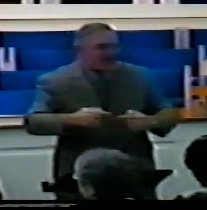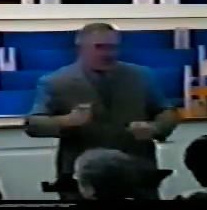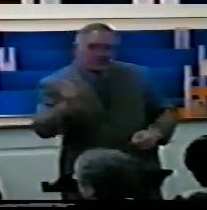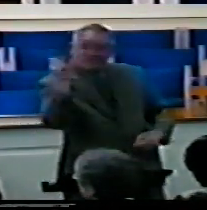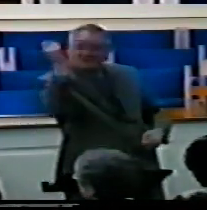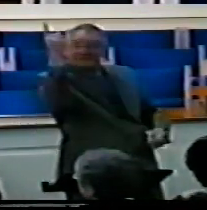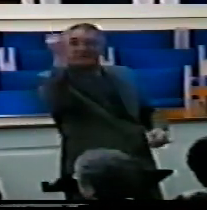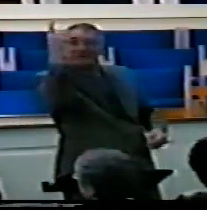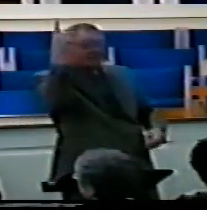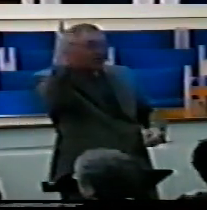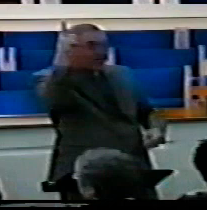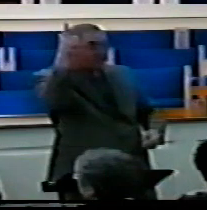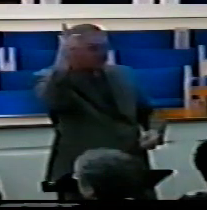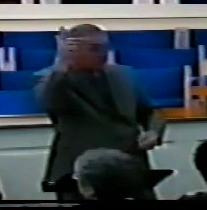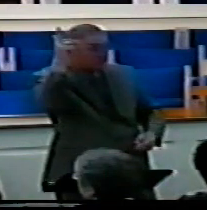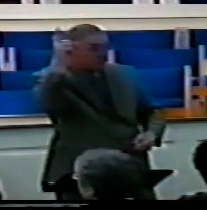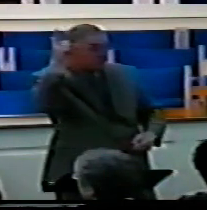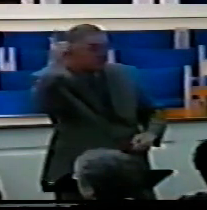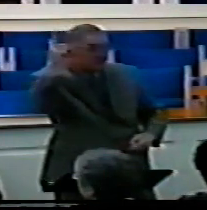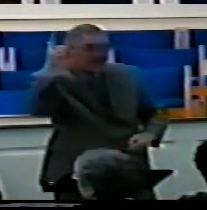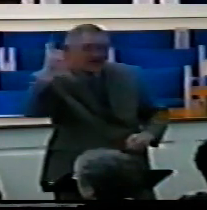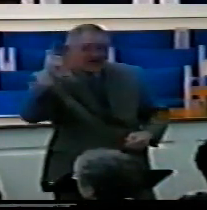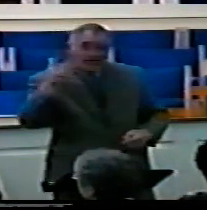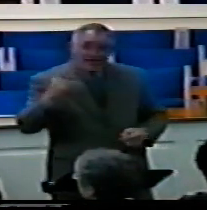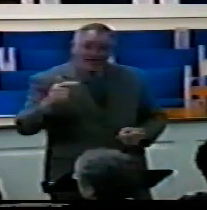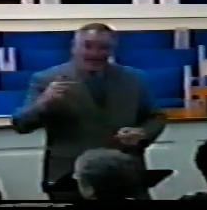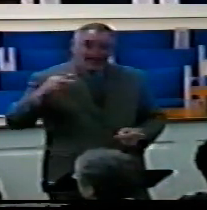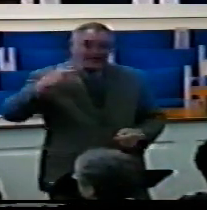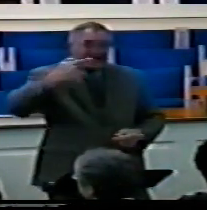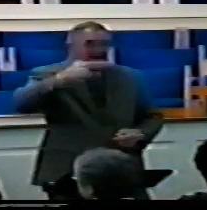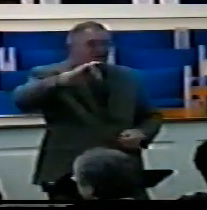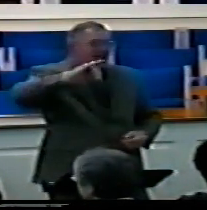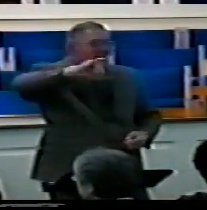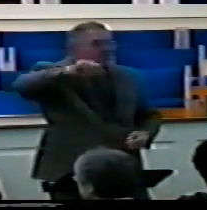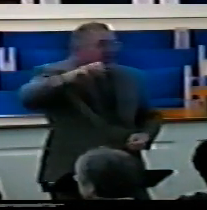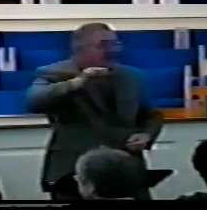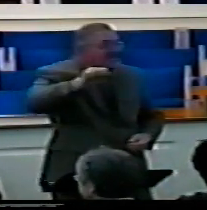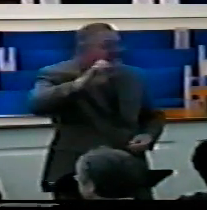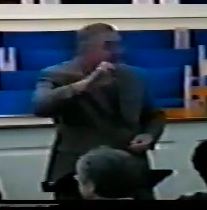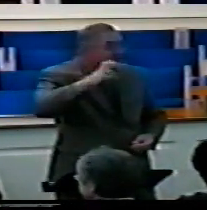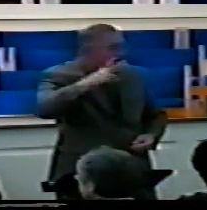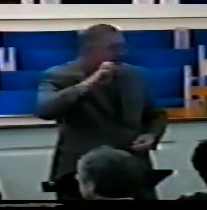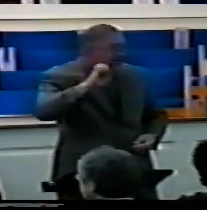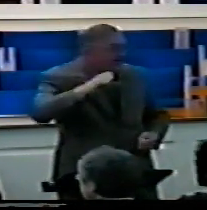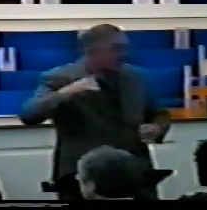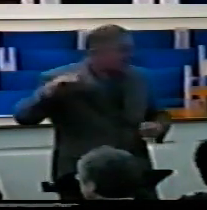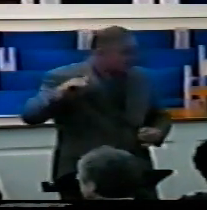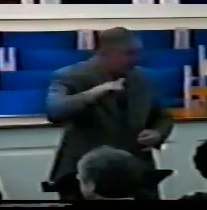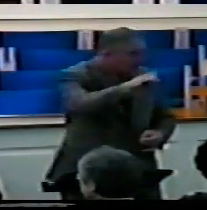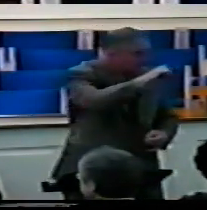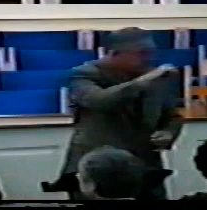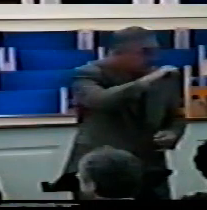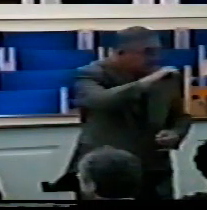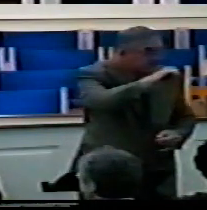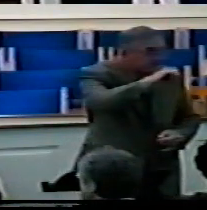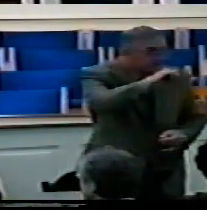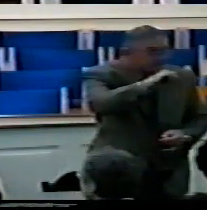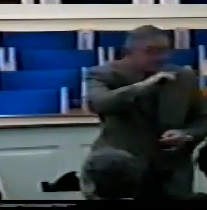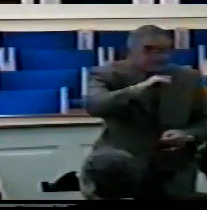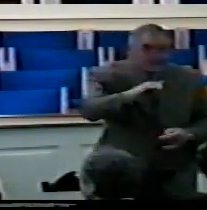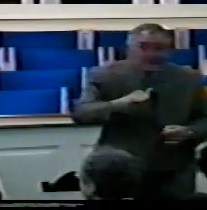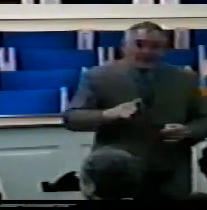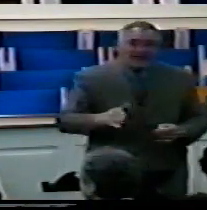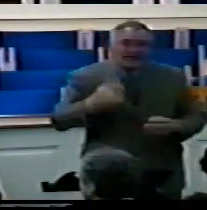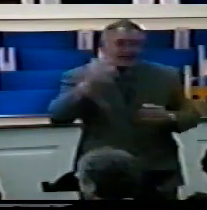off in the plane. And he hijacked the airplane, and we took off not knowing that he had shot out the main communication radio and had cut